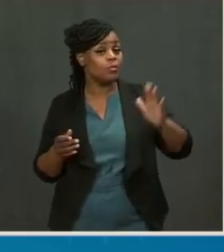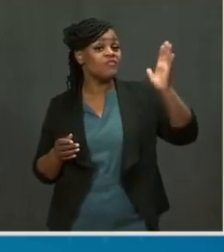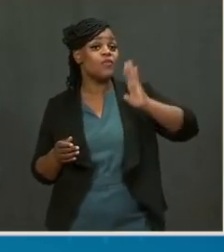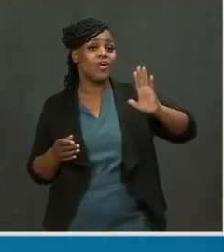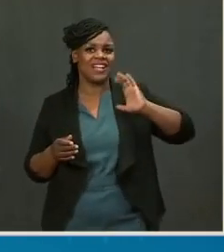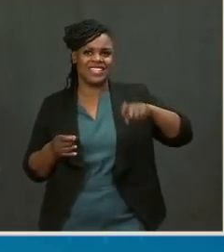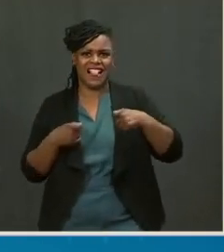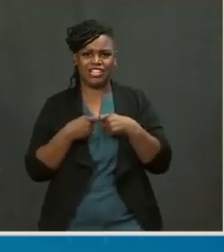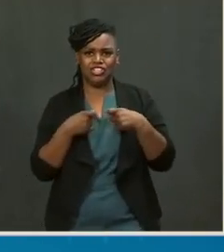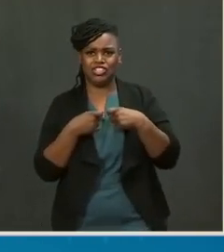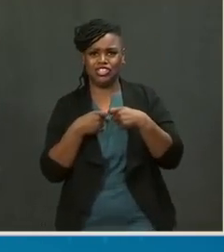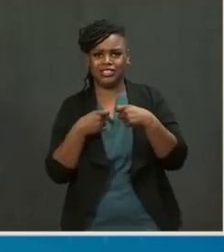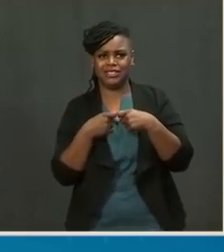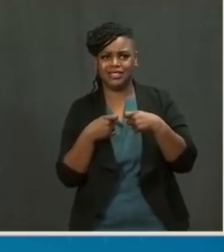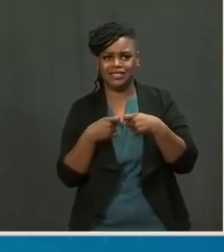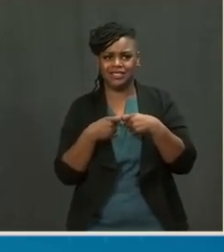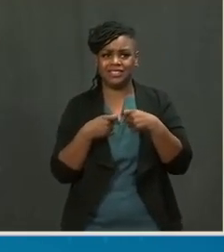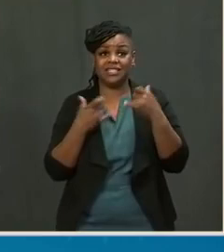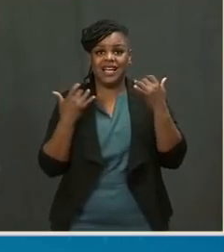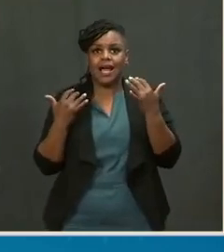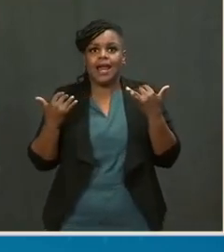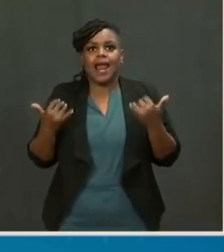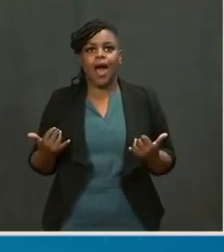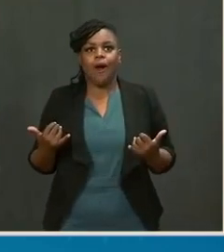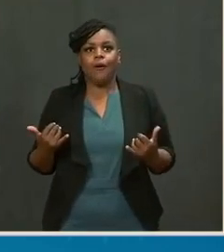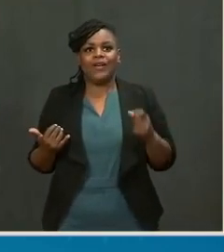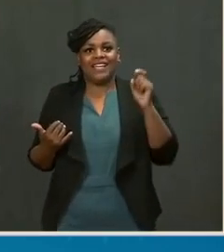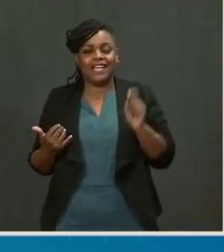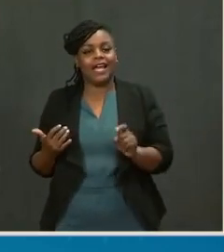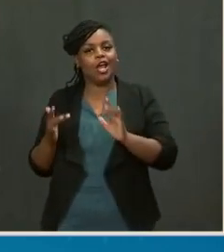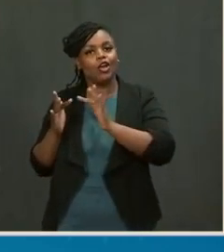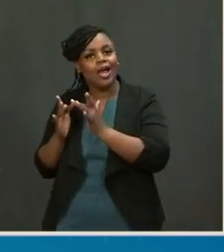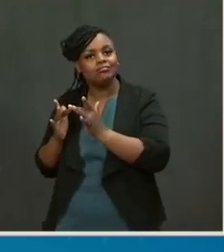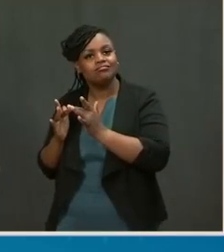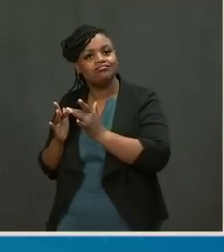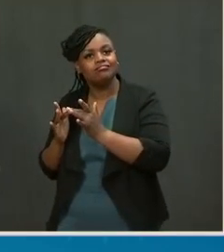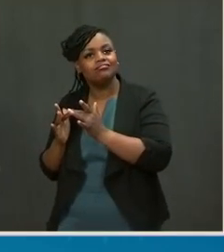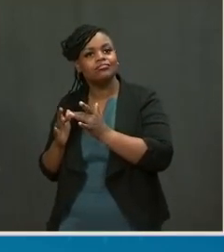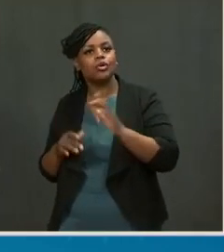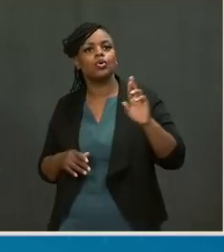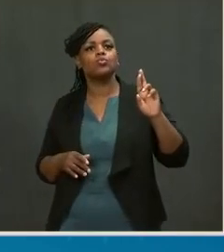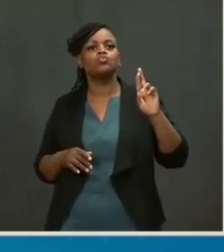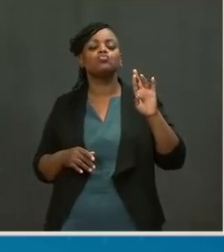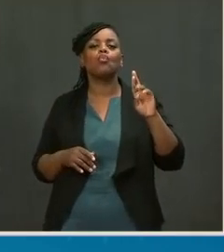needs broadband, and let's always remember rural America and make sure we're putting the resources there as well.